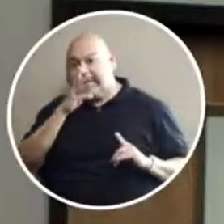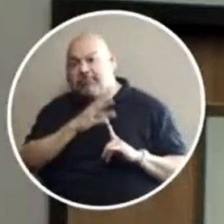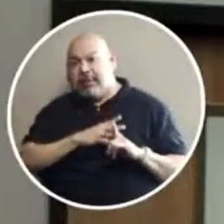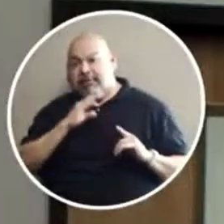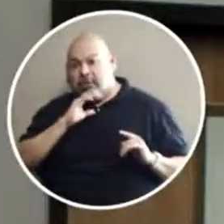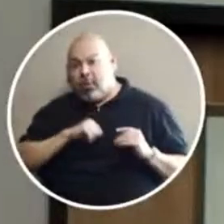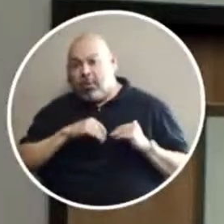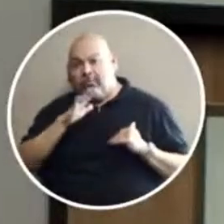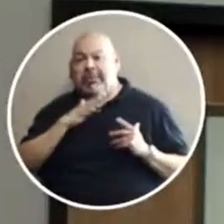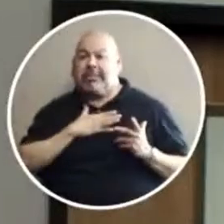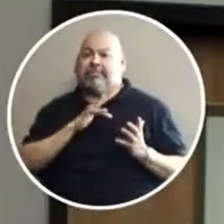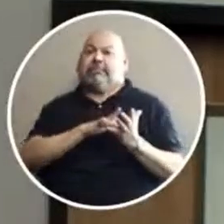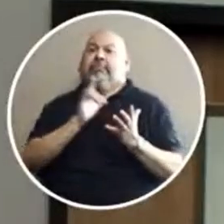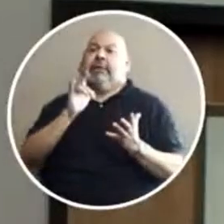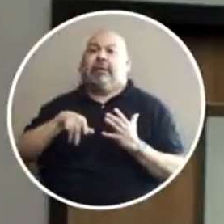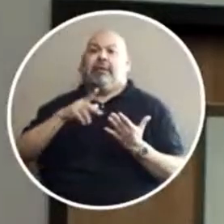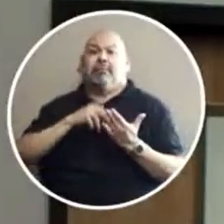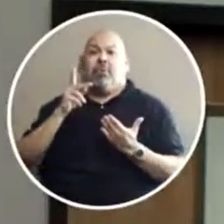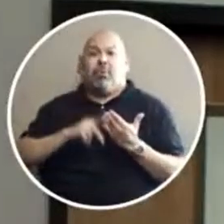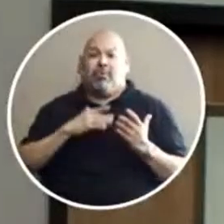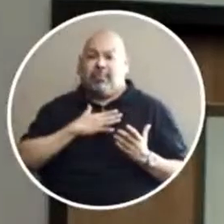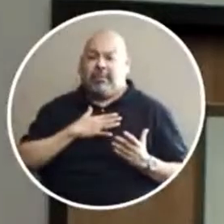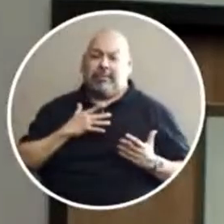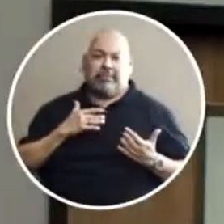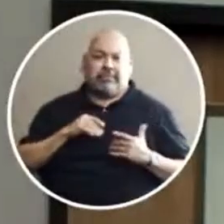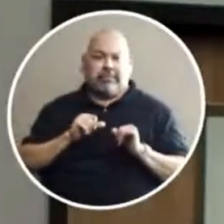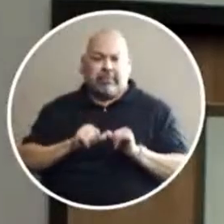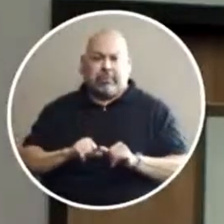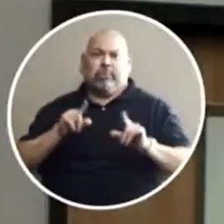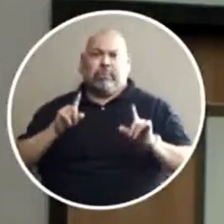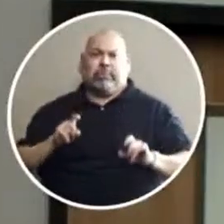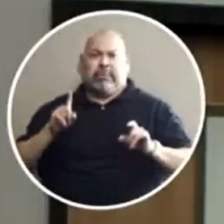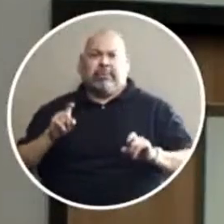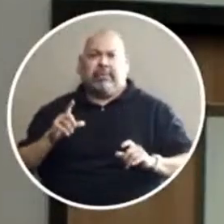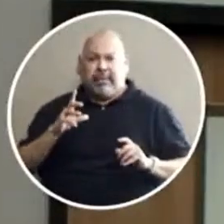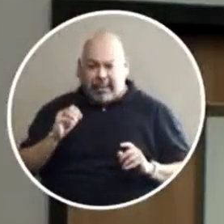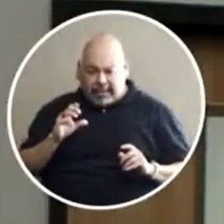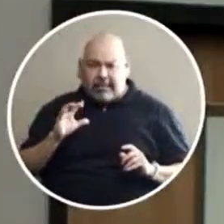So please take advantage of all these programs, continue to get tested, and